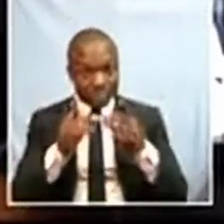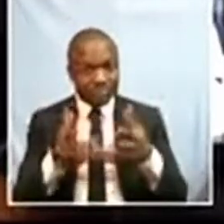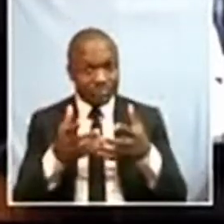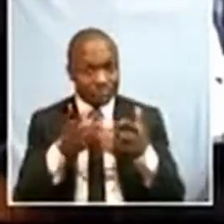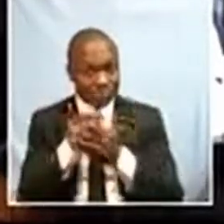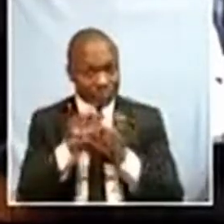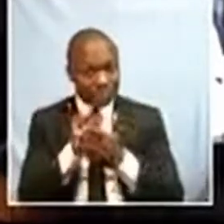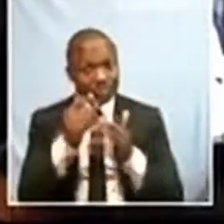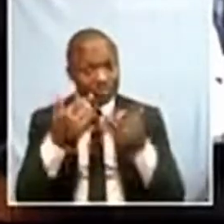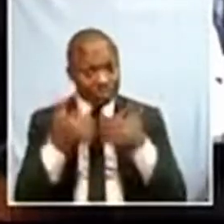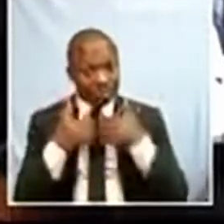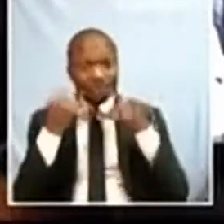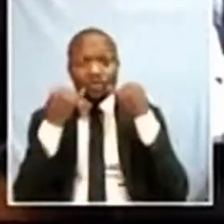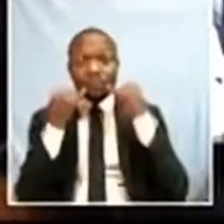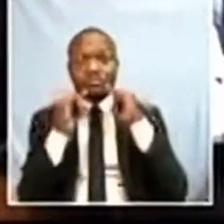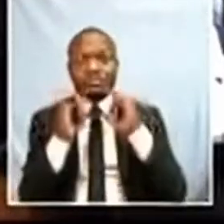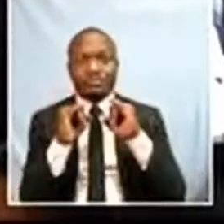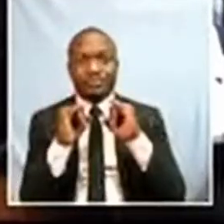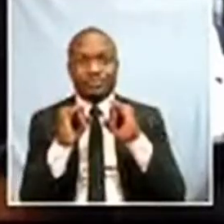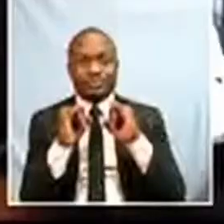do you have that information?